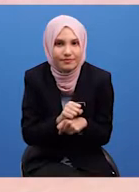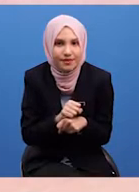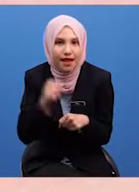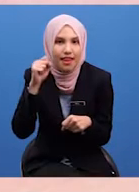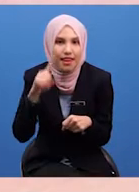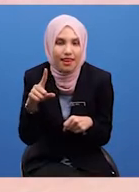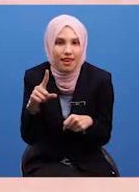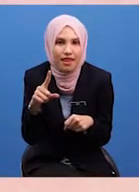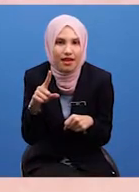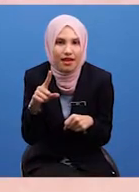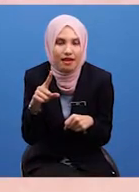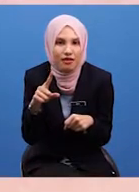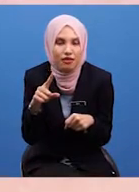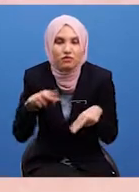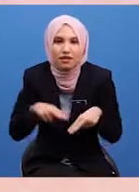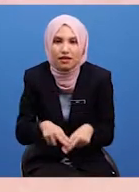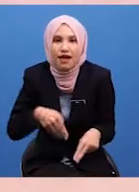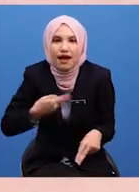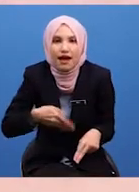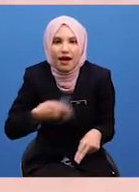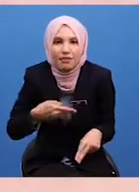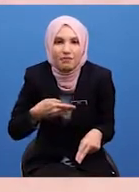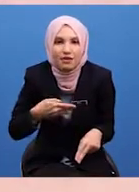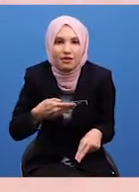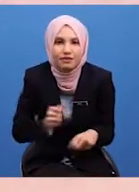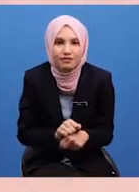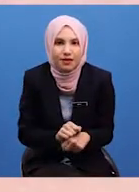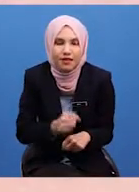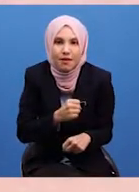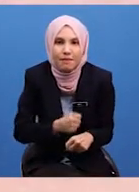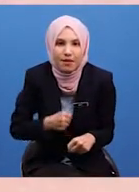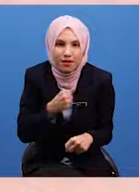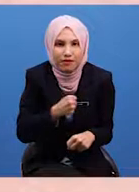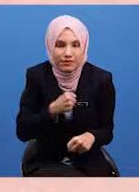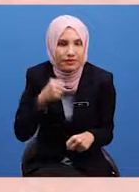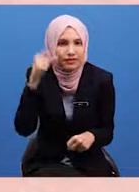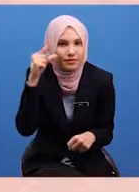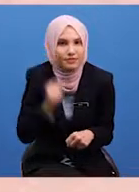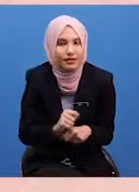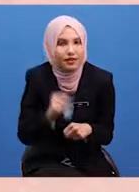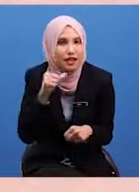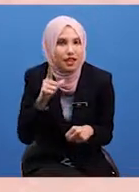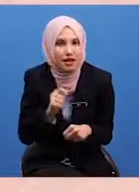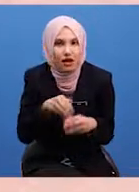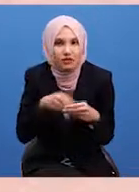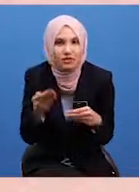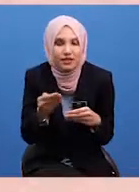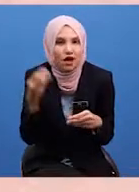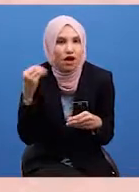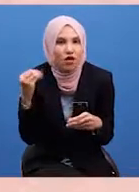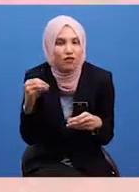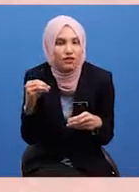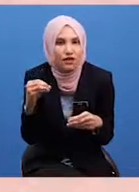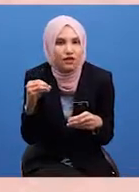Lin feels unhappy with the victory. Joff apologizes to Lin outside the office, and